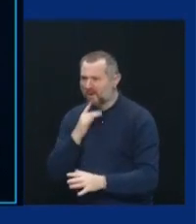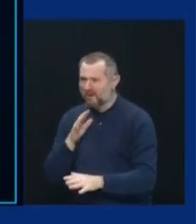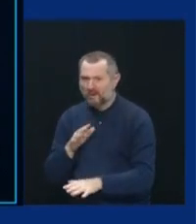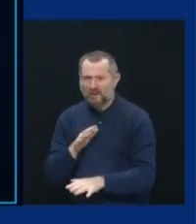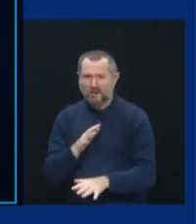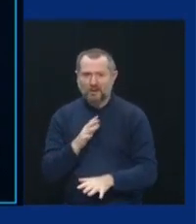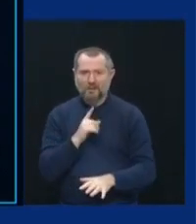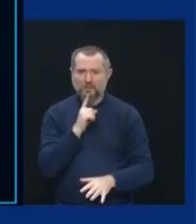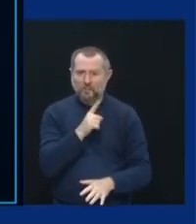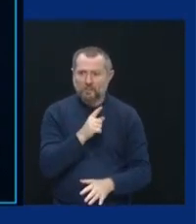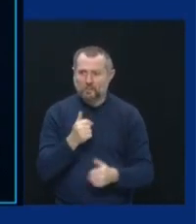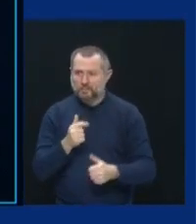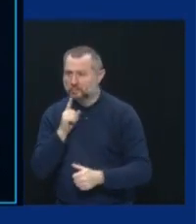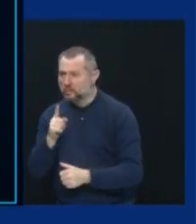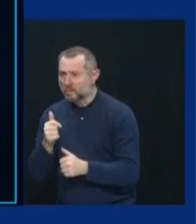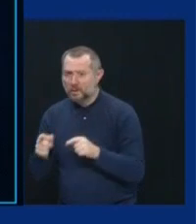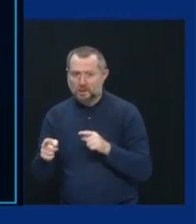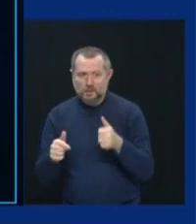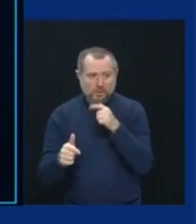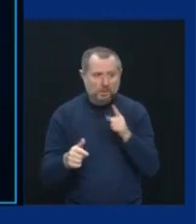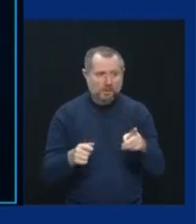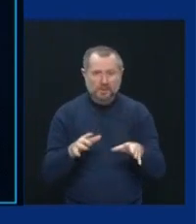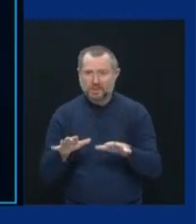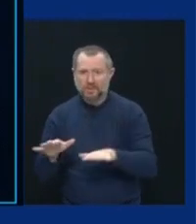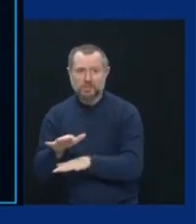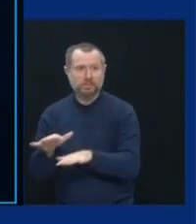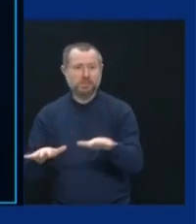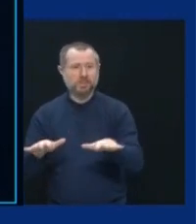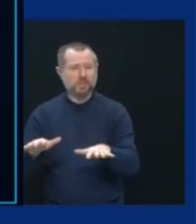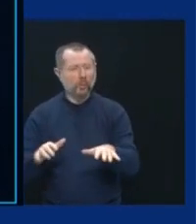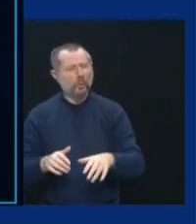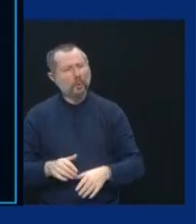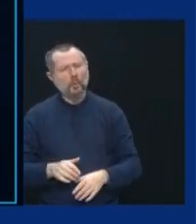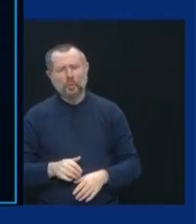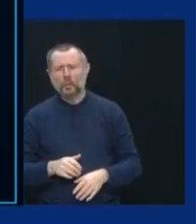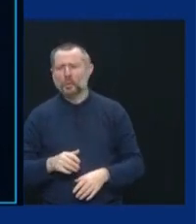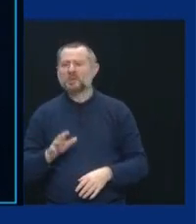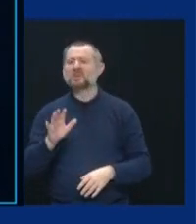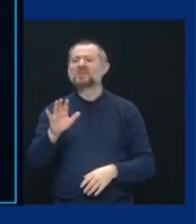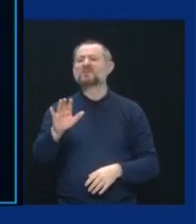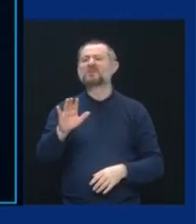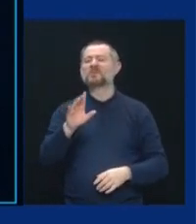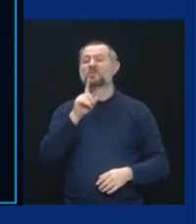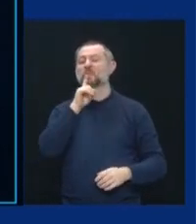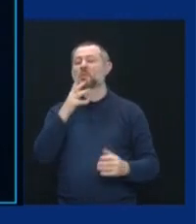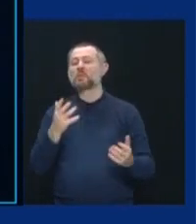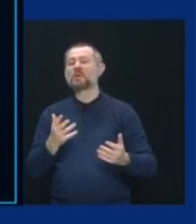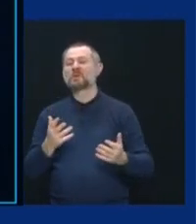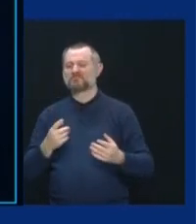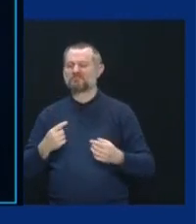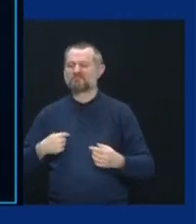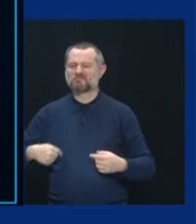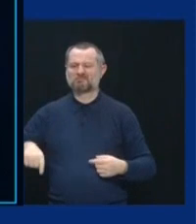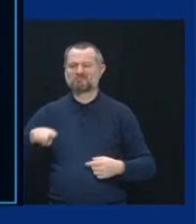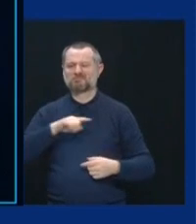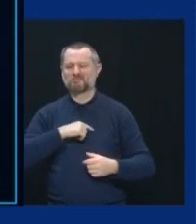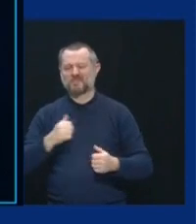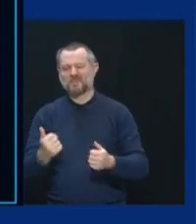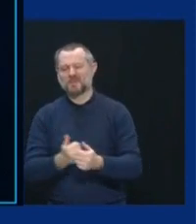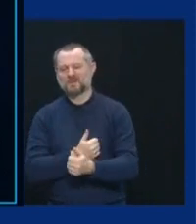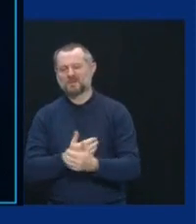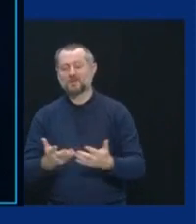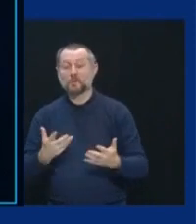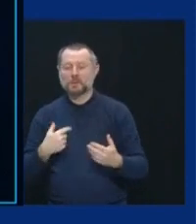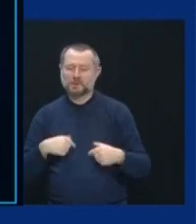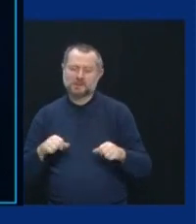truth. The truth is everybody did everything they could. The truth